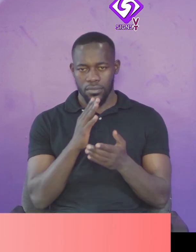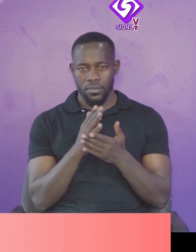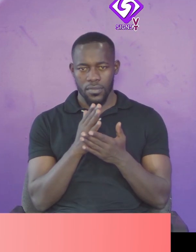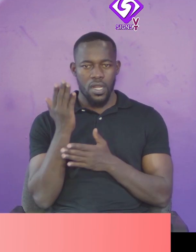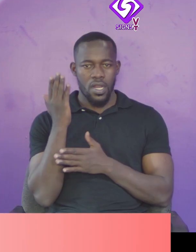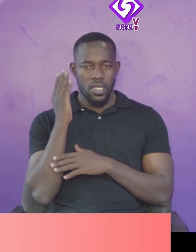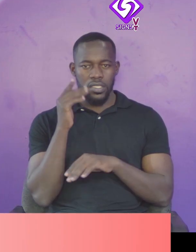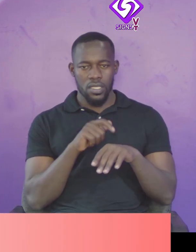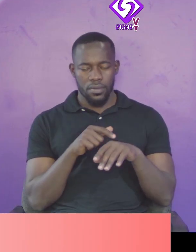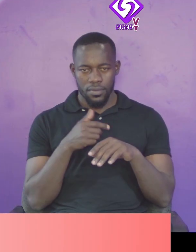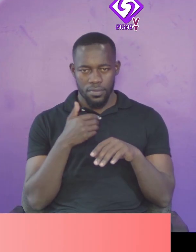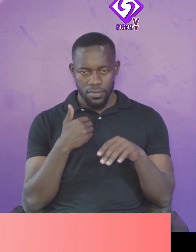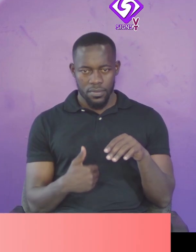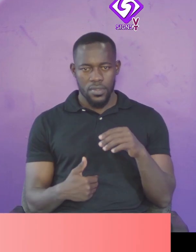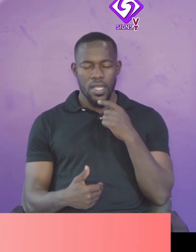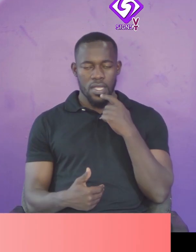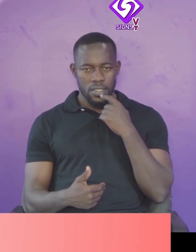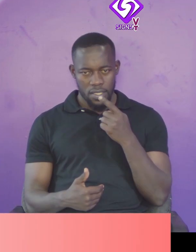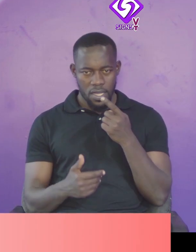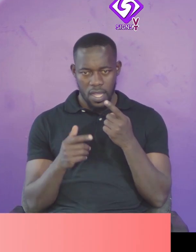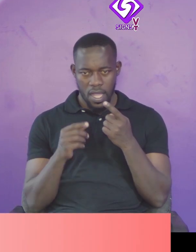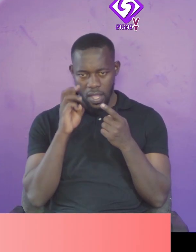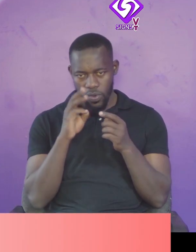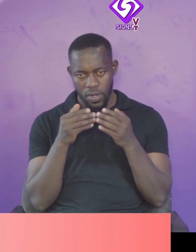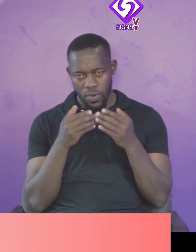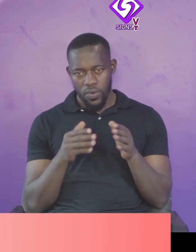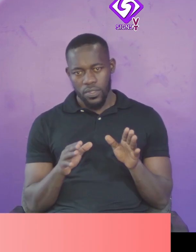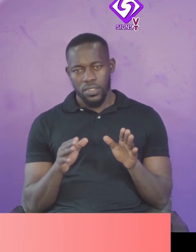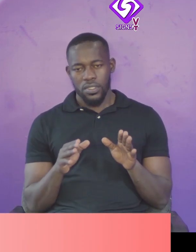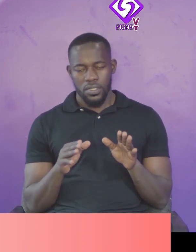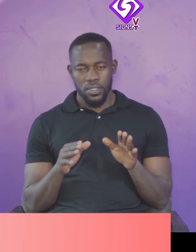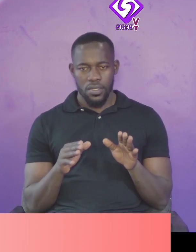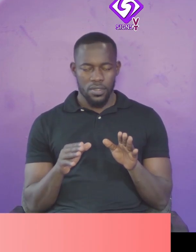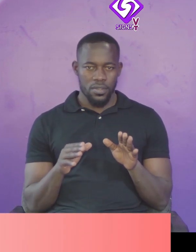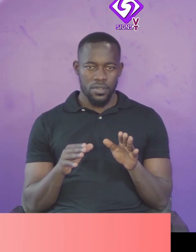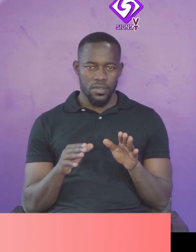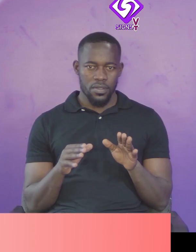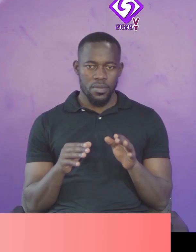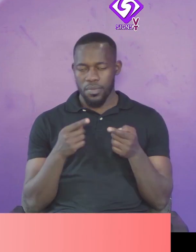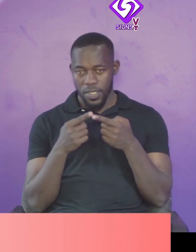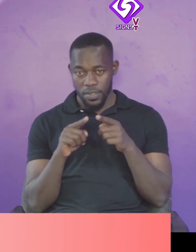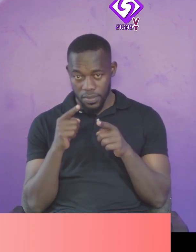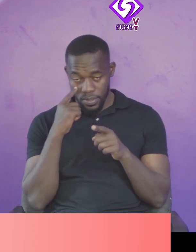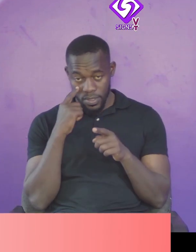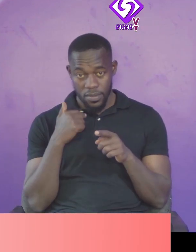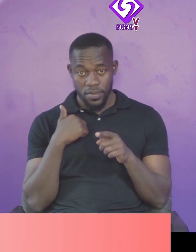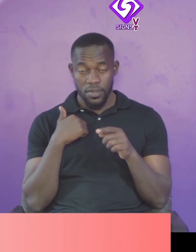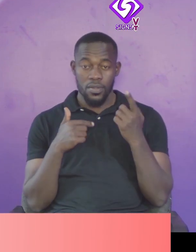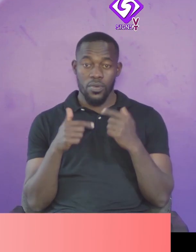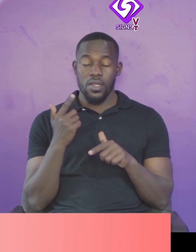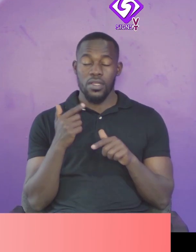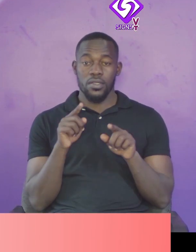said my prediction will go wrong. The other time I predicted we are going to win and we won. So I still